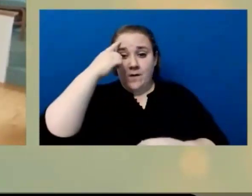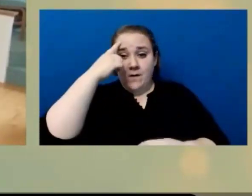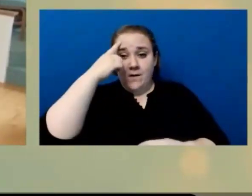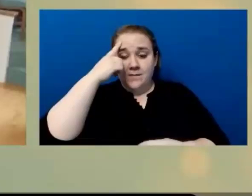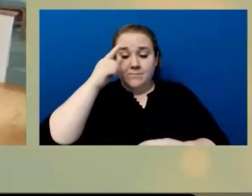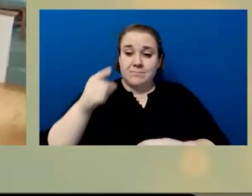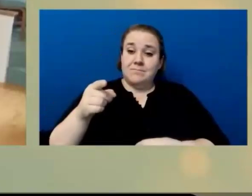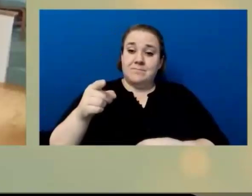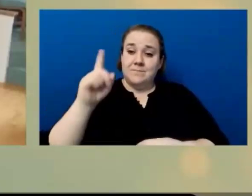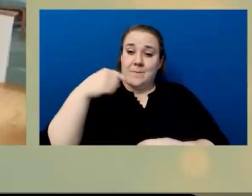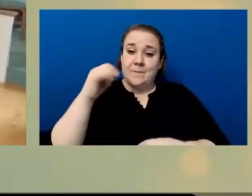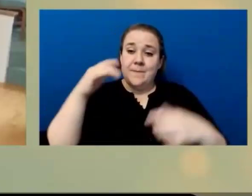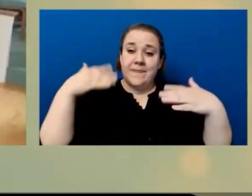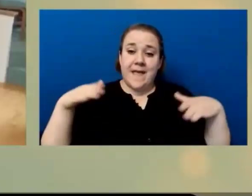angel